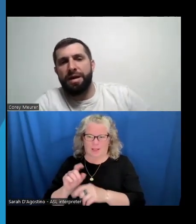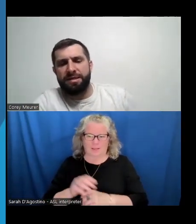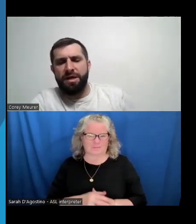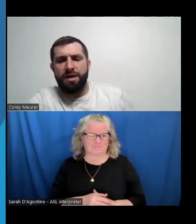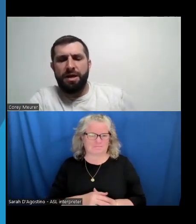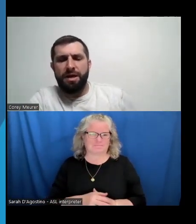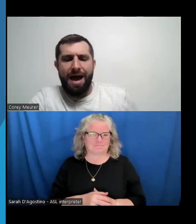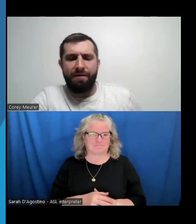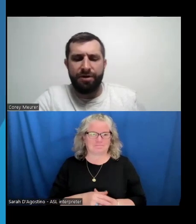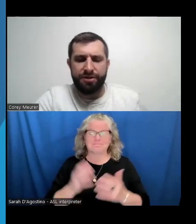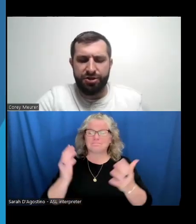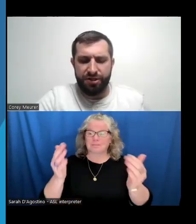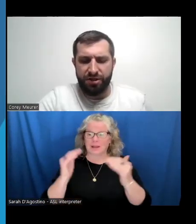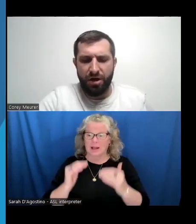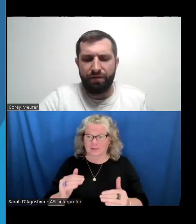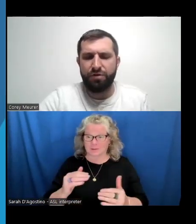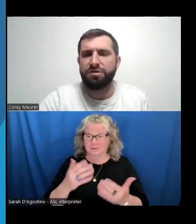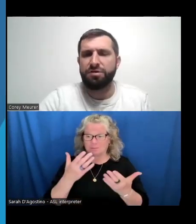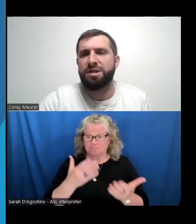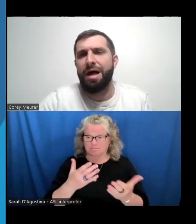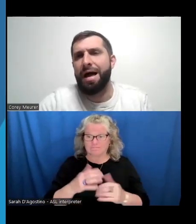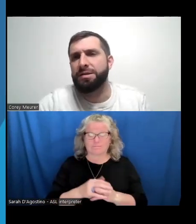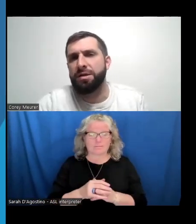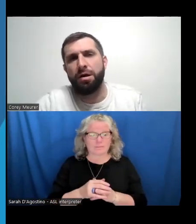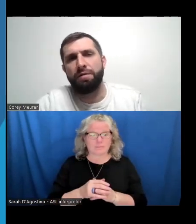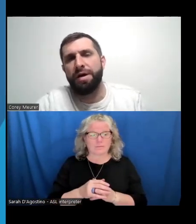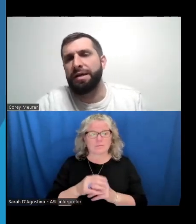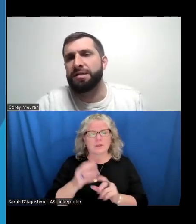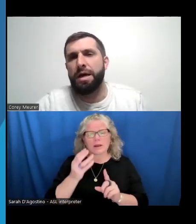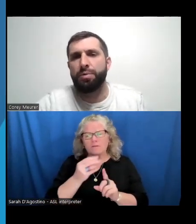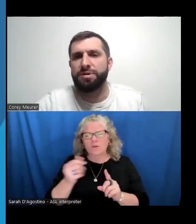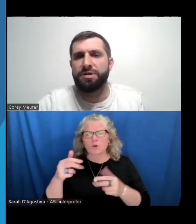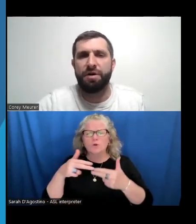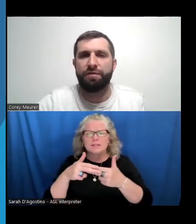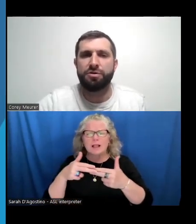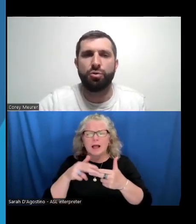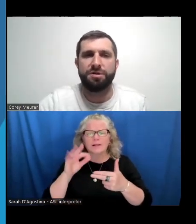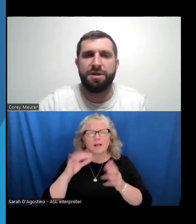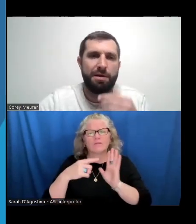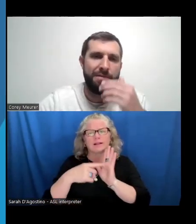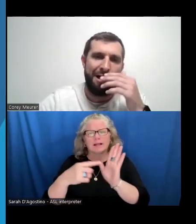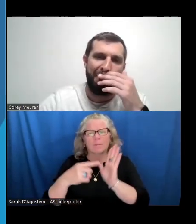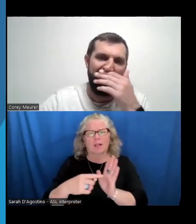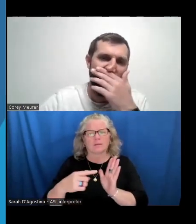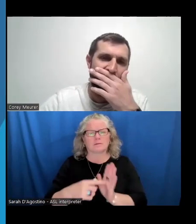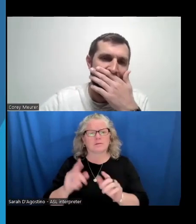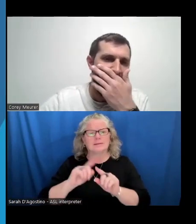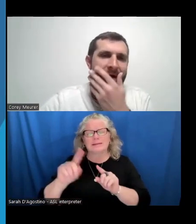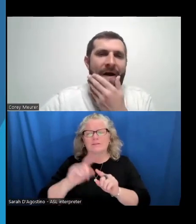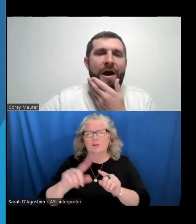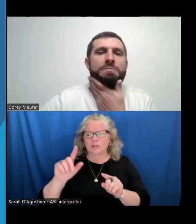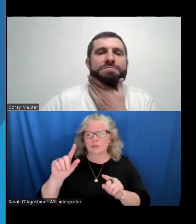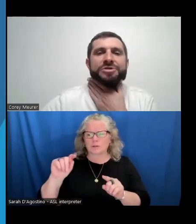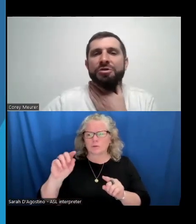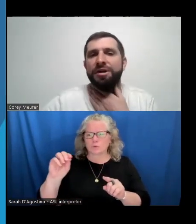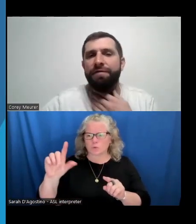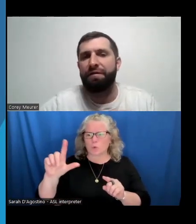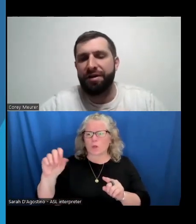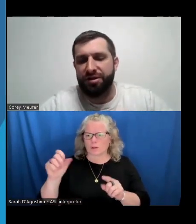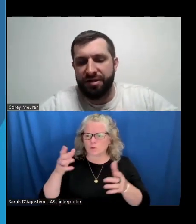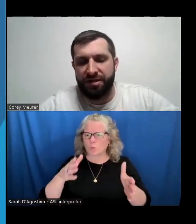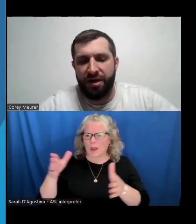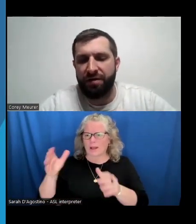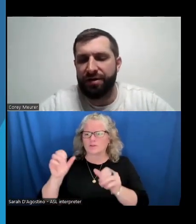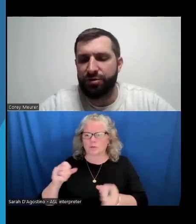So the next thing I have is just a few slides of examples of different tools that can be helpful.